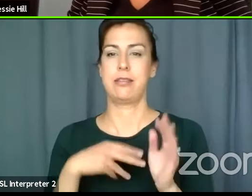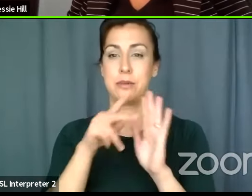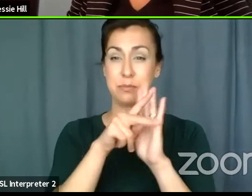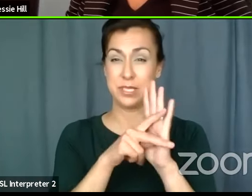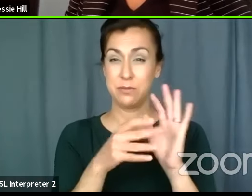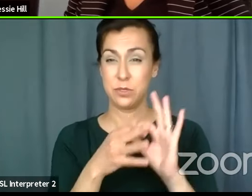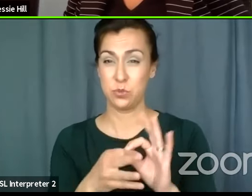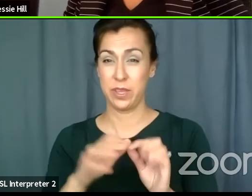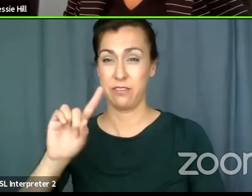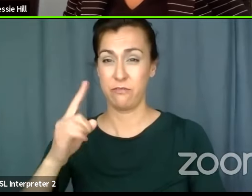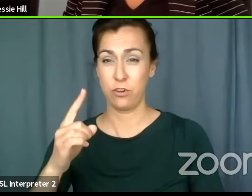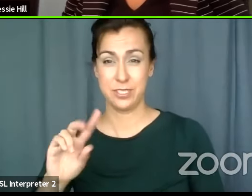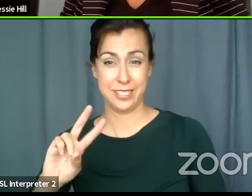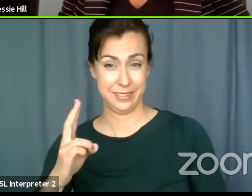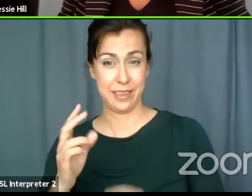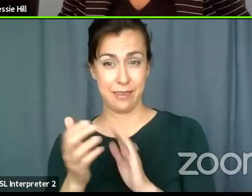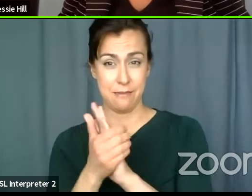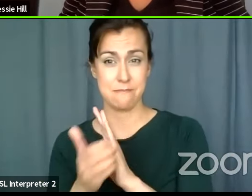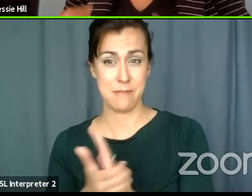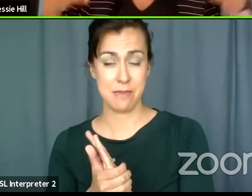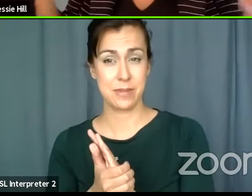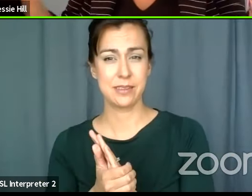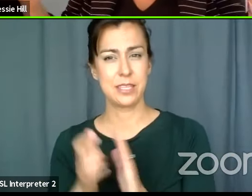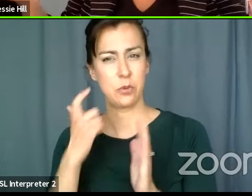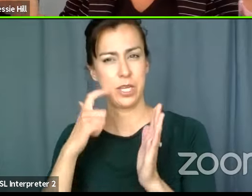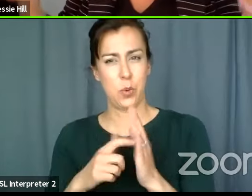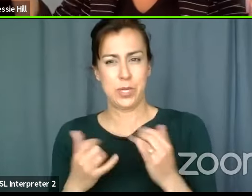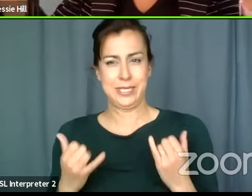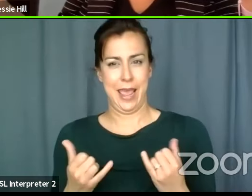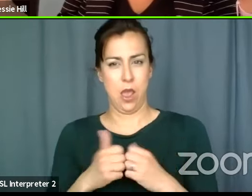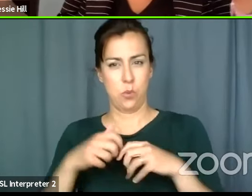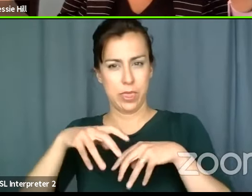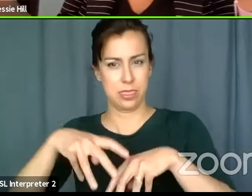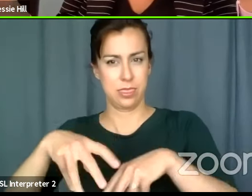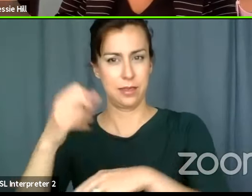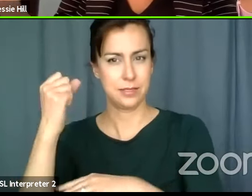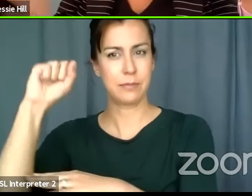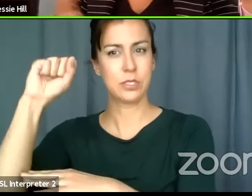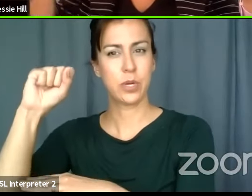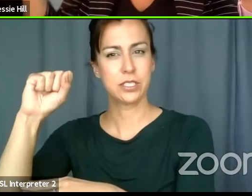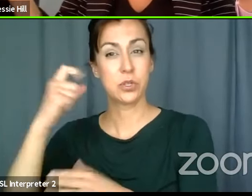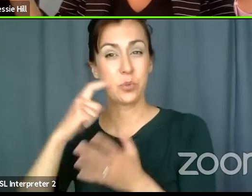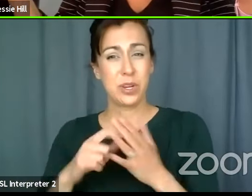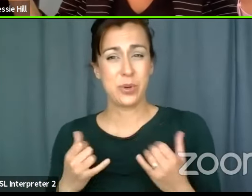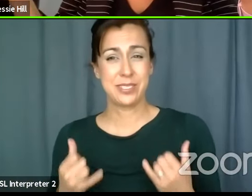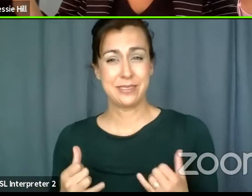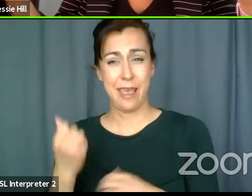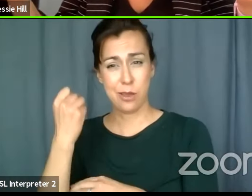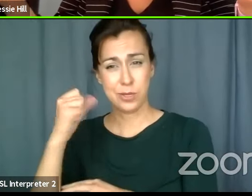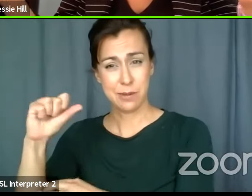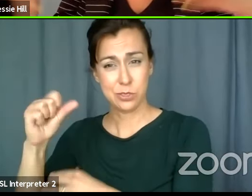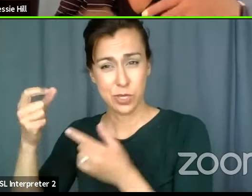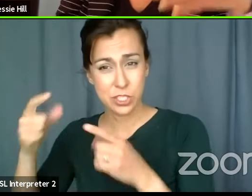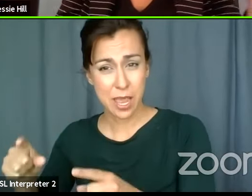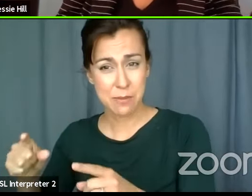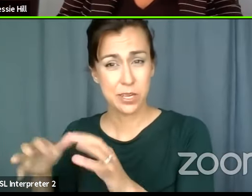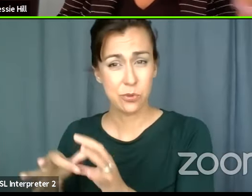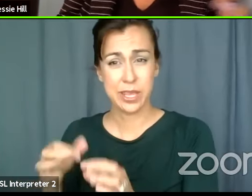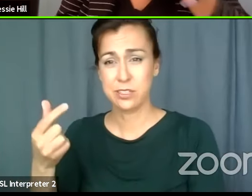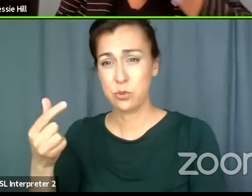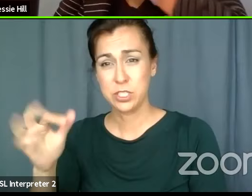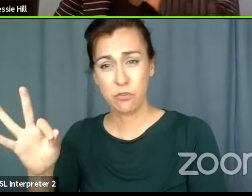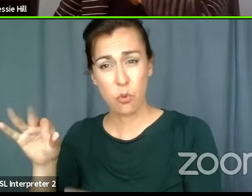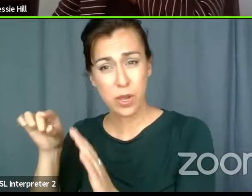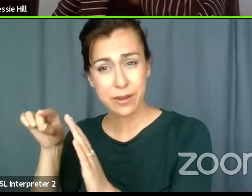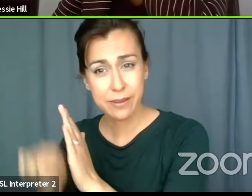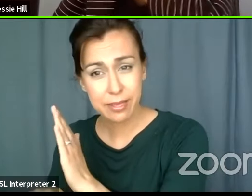that arise out of the demonstration. Again, we're kind of thinking about, on the one hand, the demonstrations arising out of the George Floyd killing. On